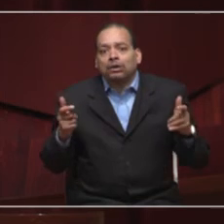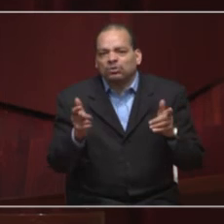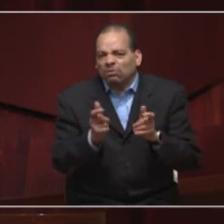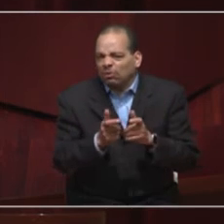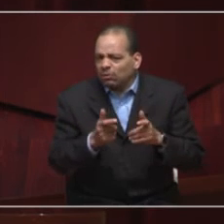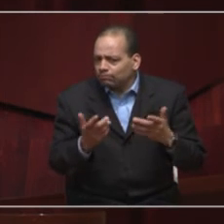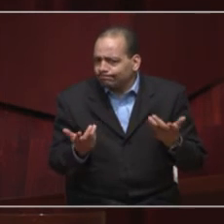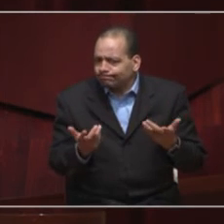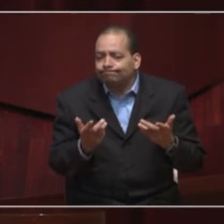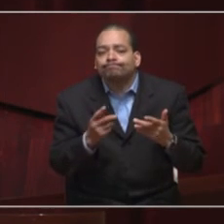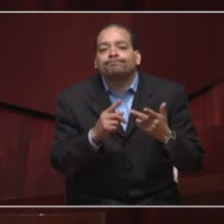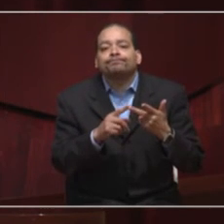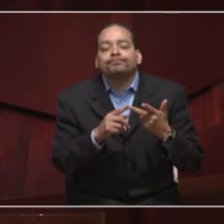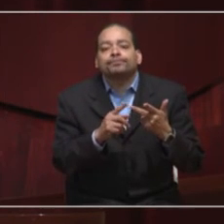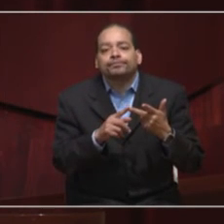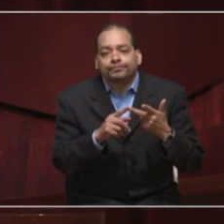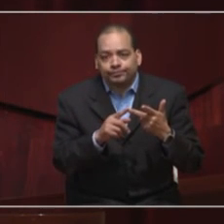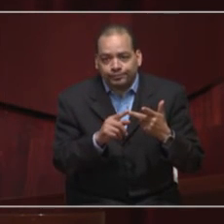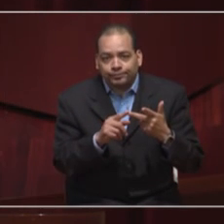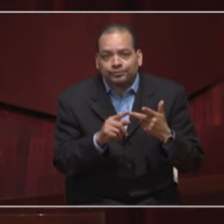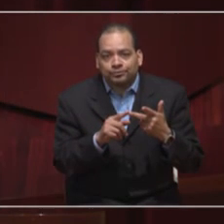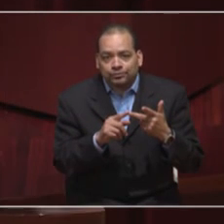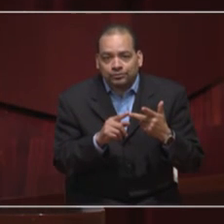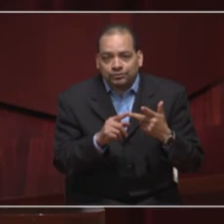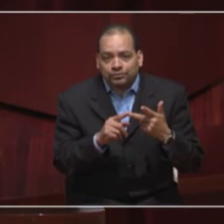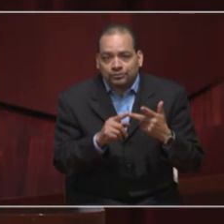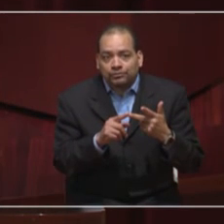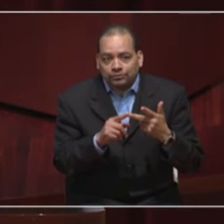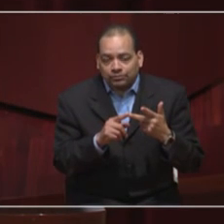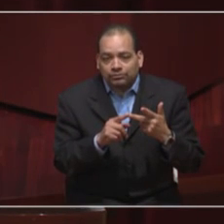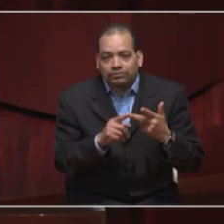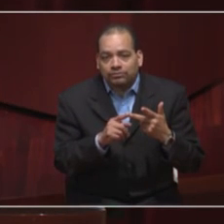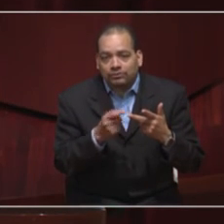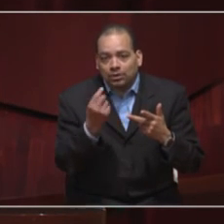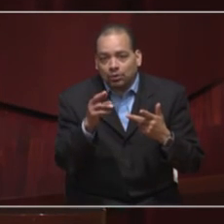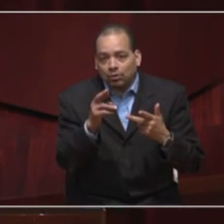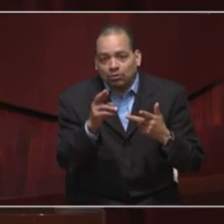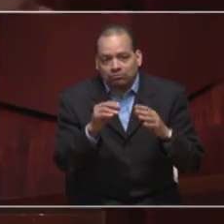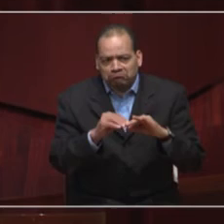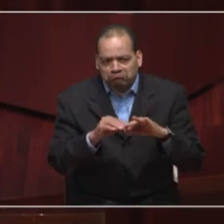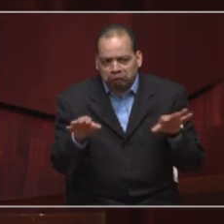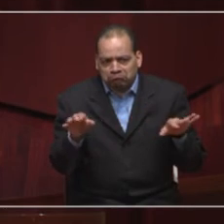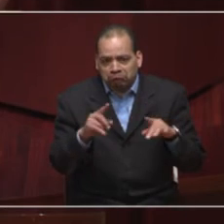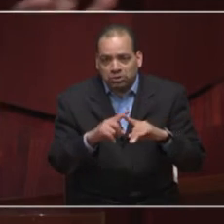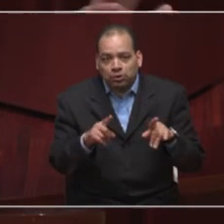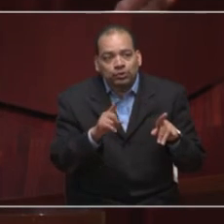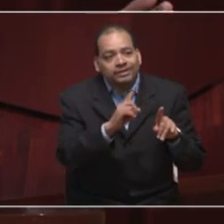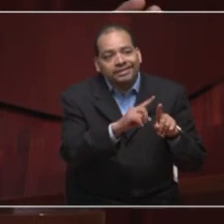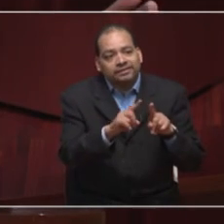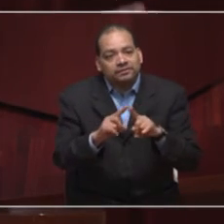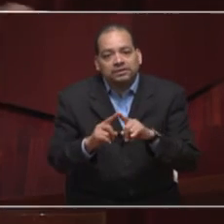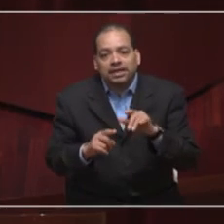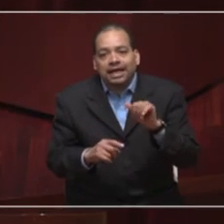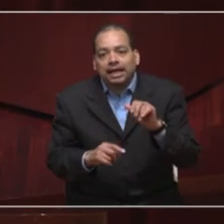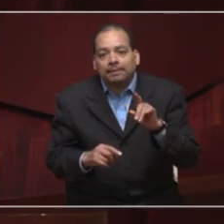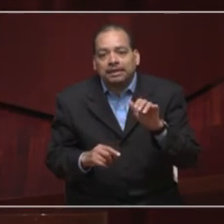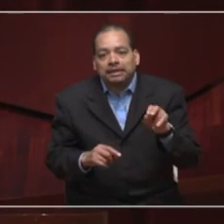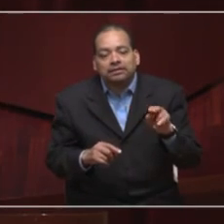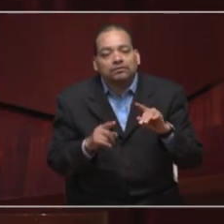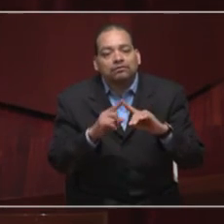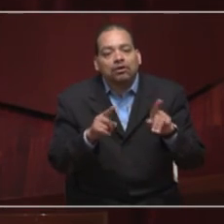user administration responsibilities or spread it out to other administrators across different branch